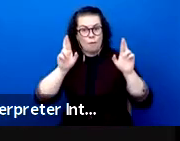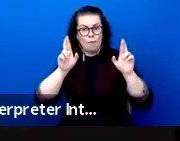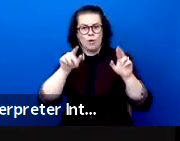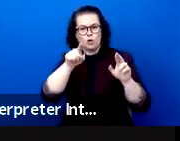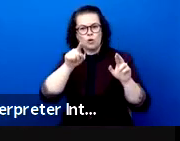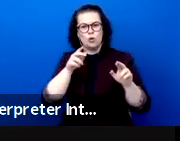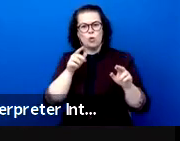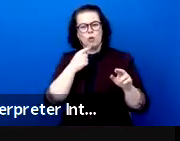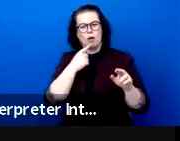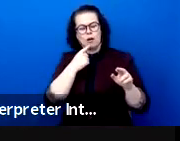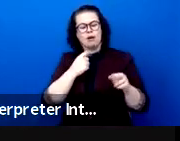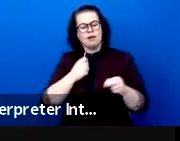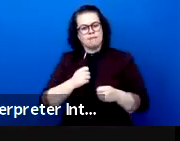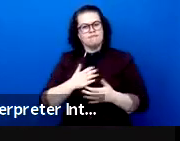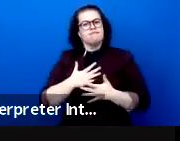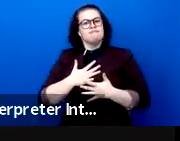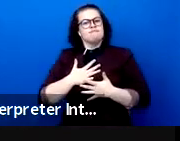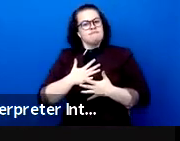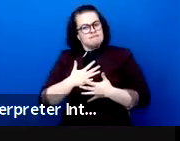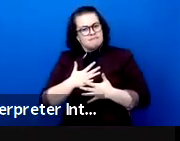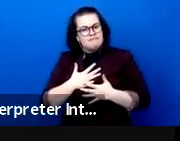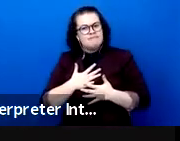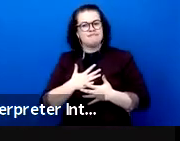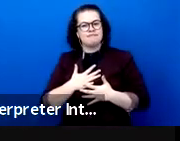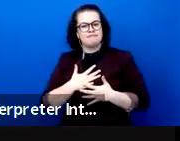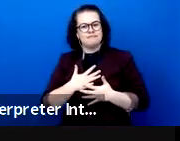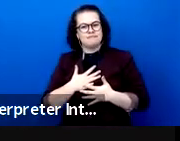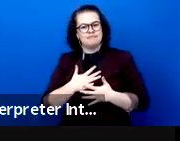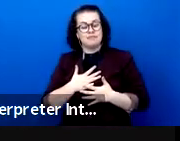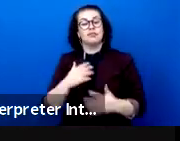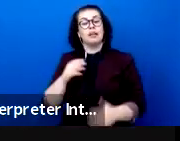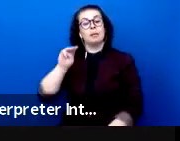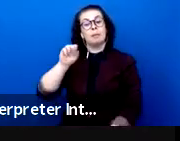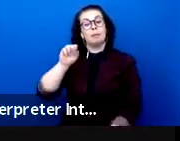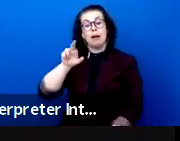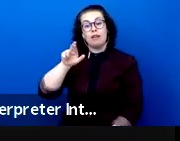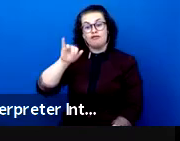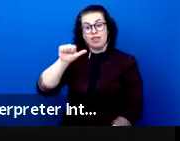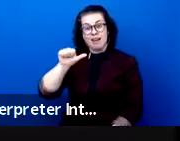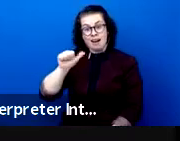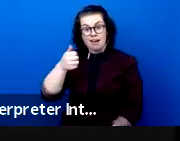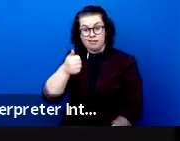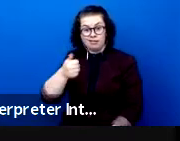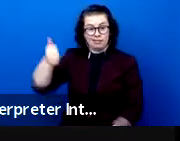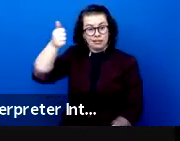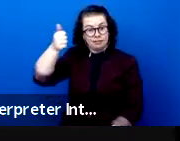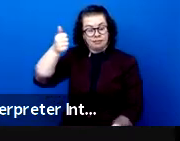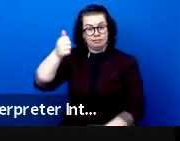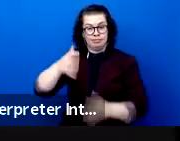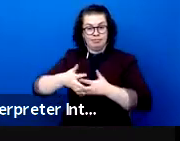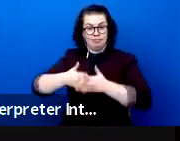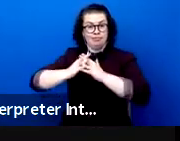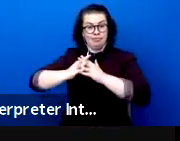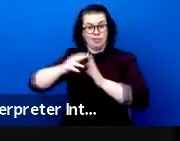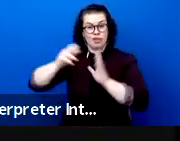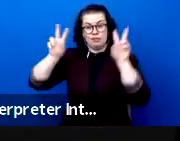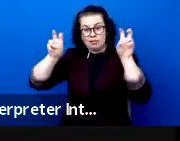it's in the project carried by Maria Haberg, the director who is carrying Project Europa.